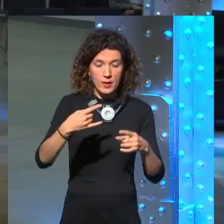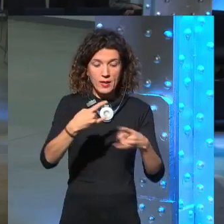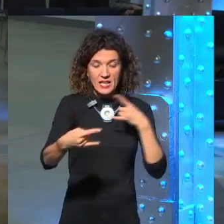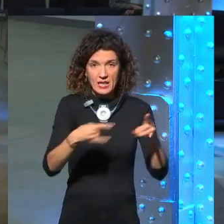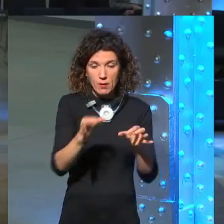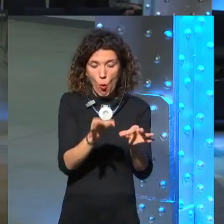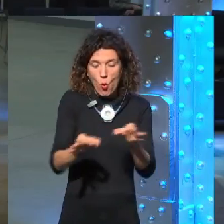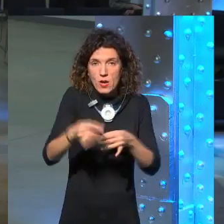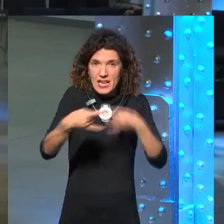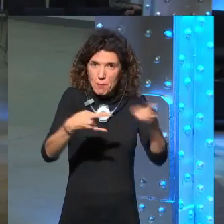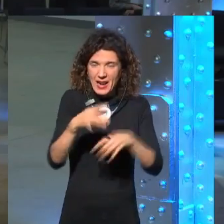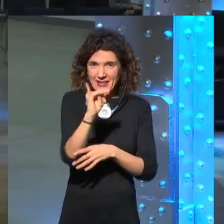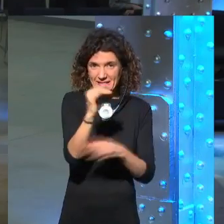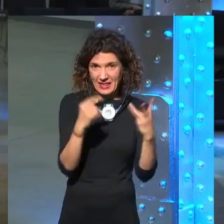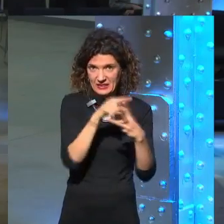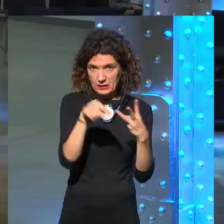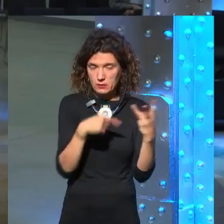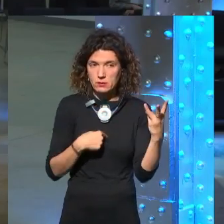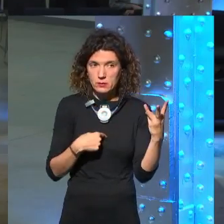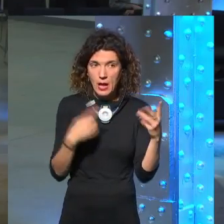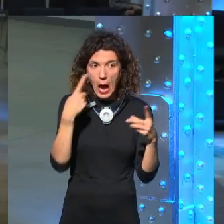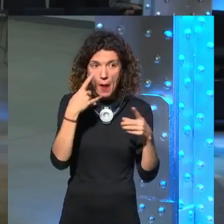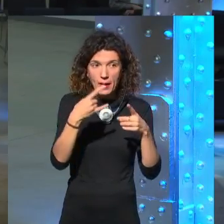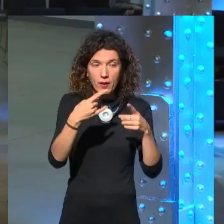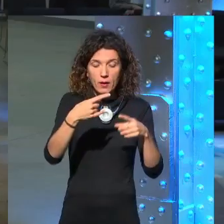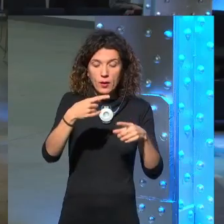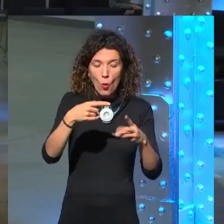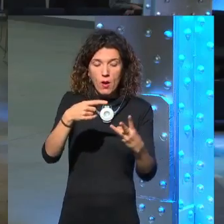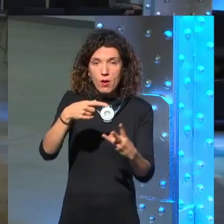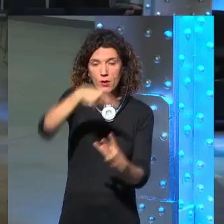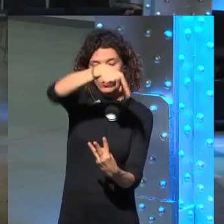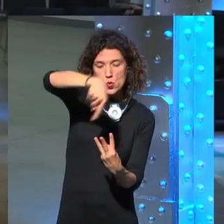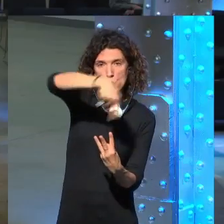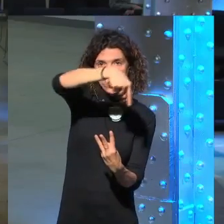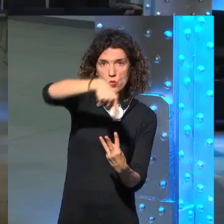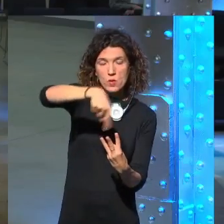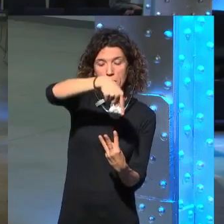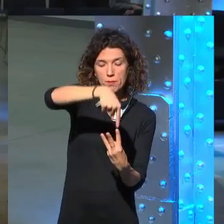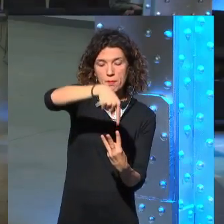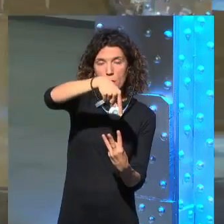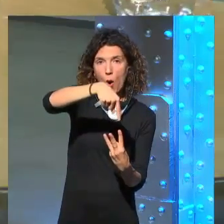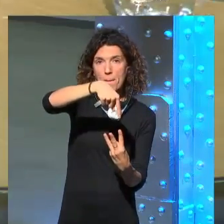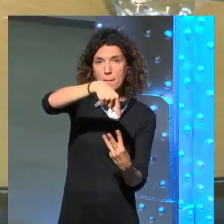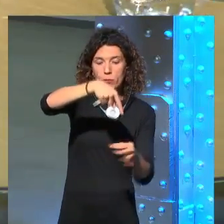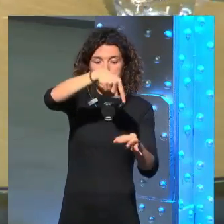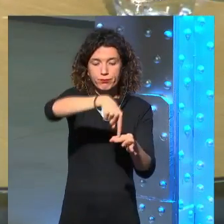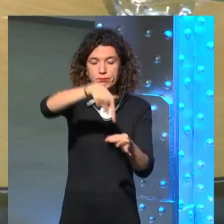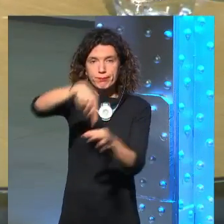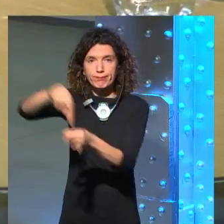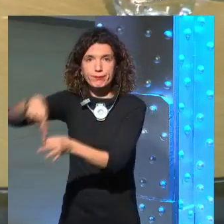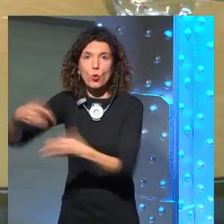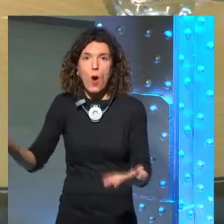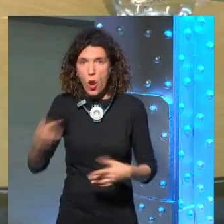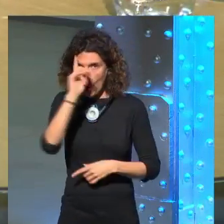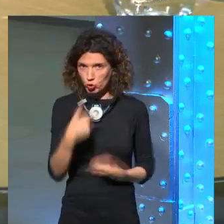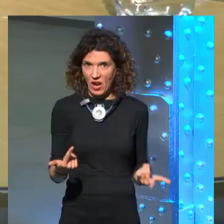the pendulum is going to end up at. The thing is just as crazy as my pendulum. It looks schizophrenic. Just doesn't know where to